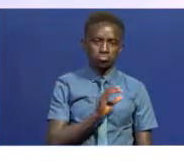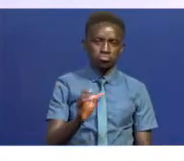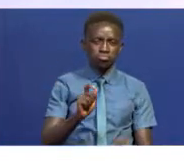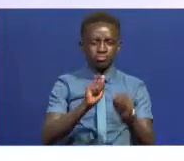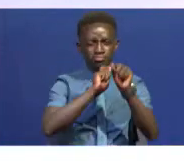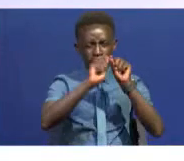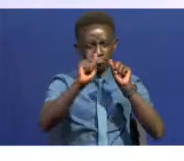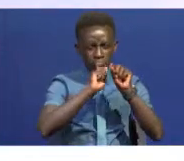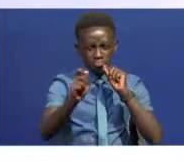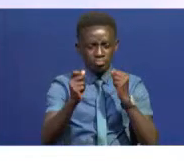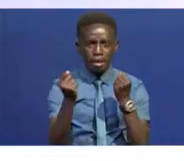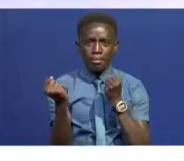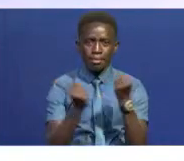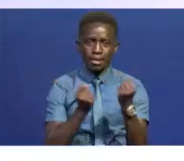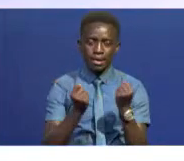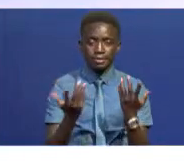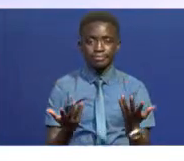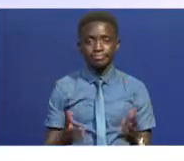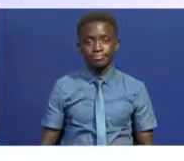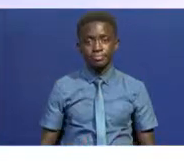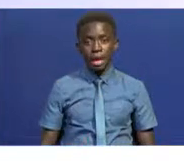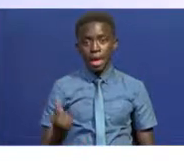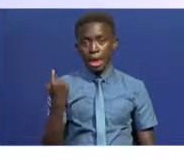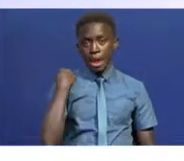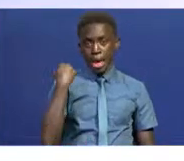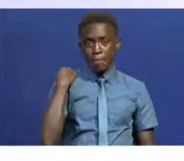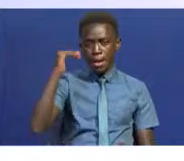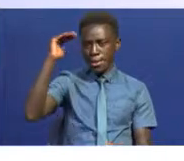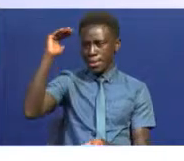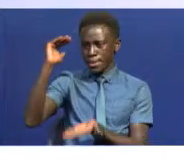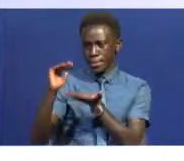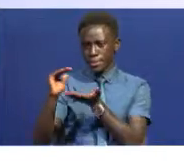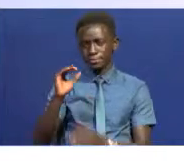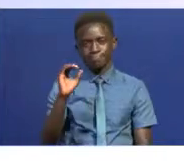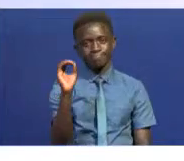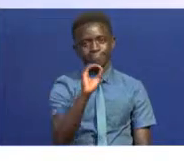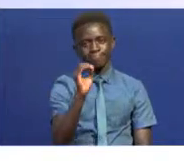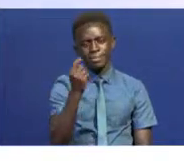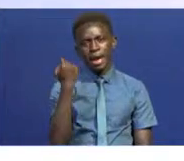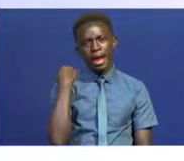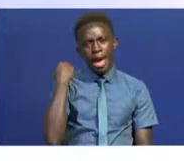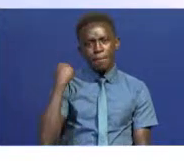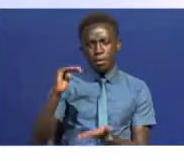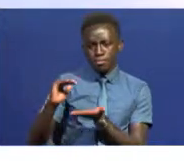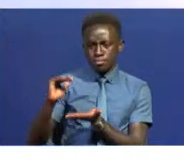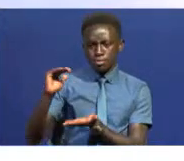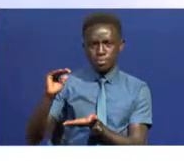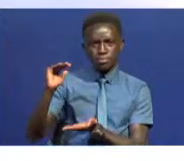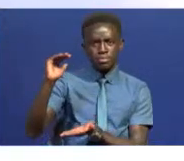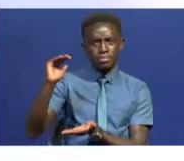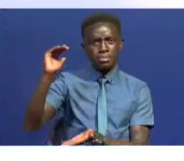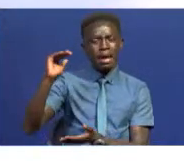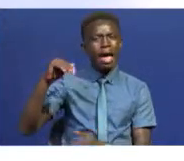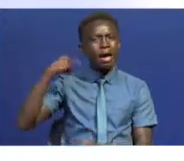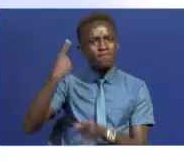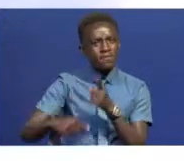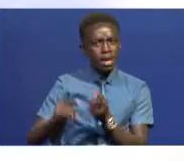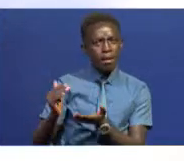The numbers have not been coming down. The numbers have been going up. Every year, the numbers are going